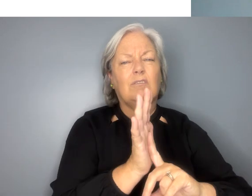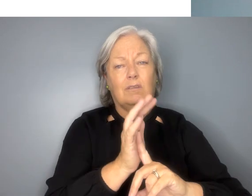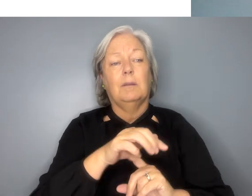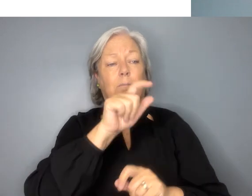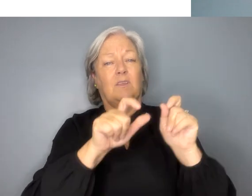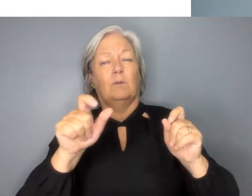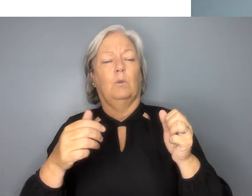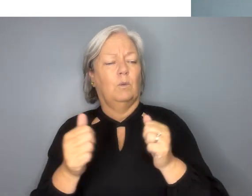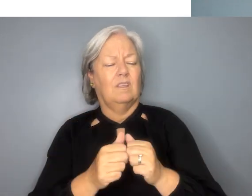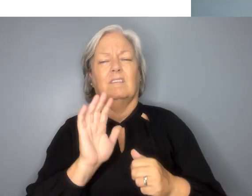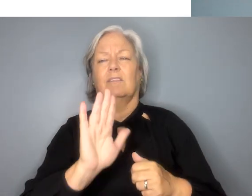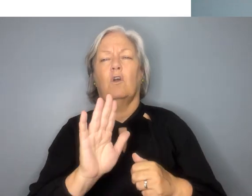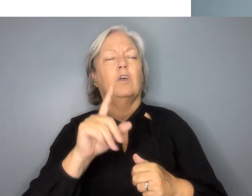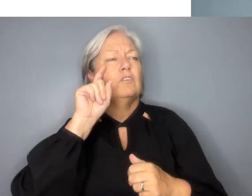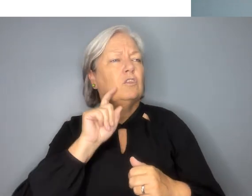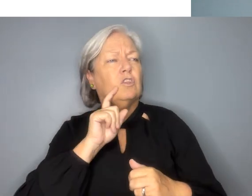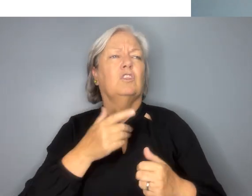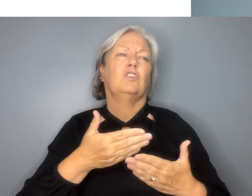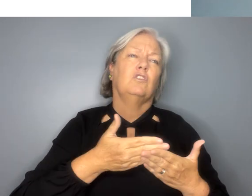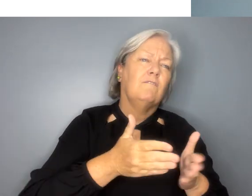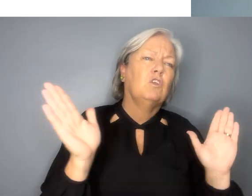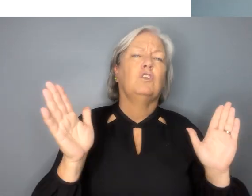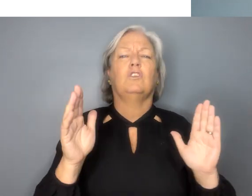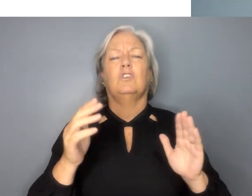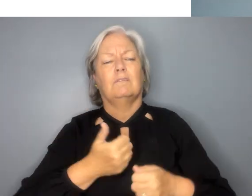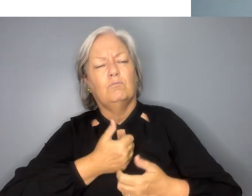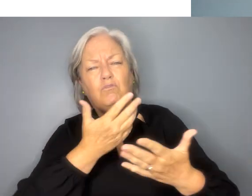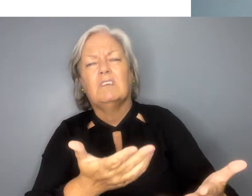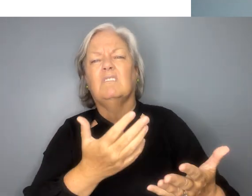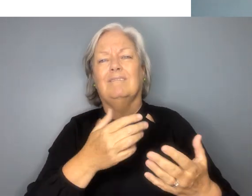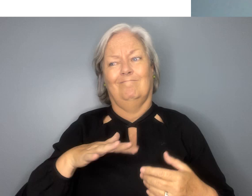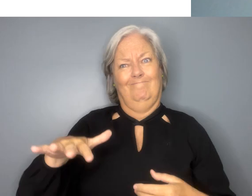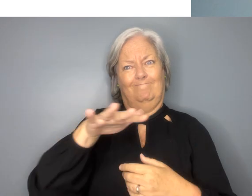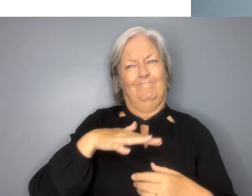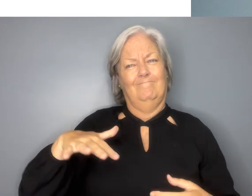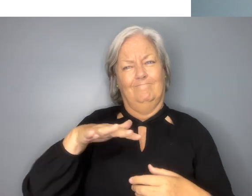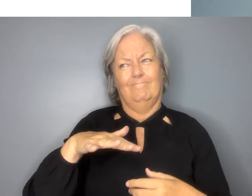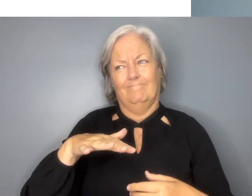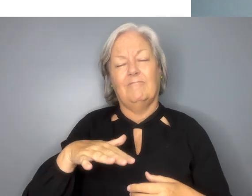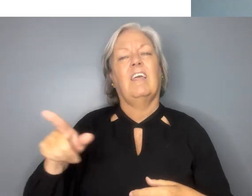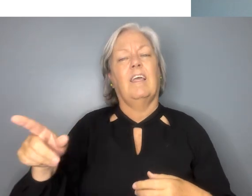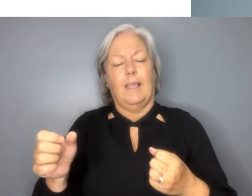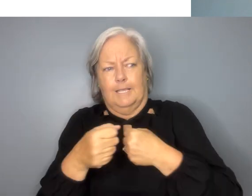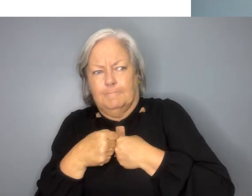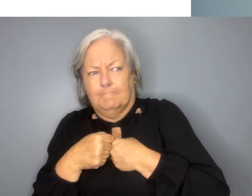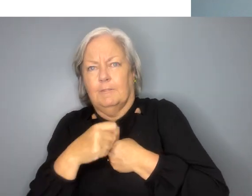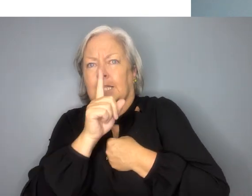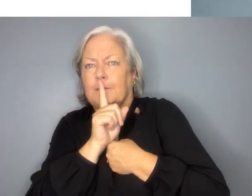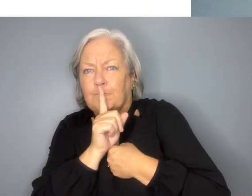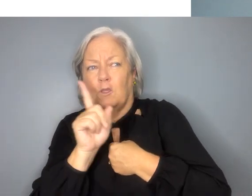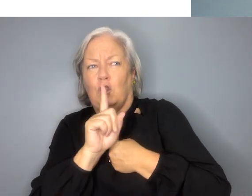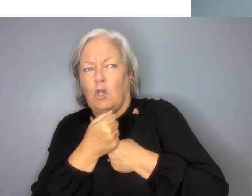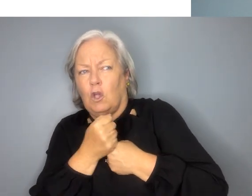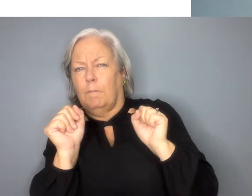puts on people with diverse sexual orientation and diverse gender expression to remain closeted,